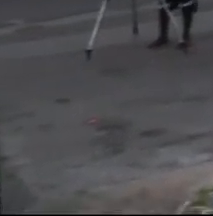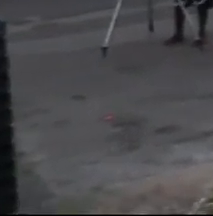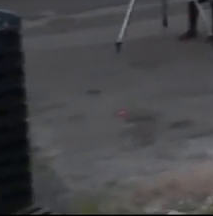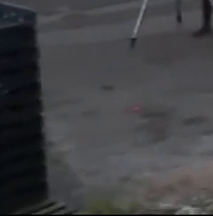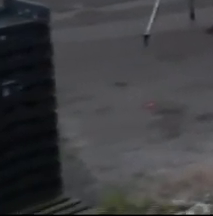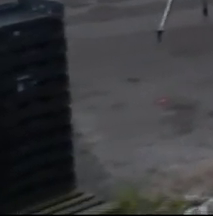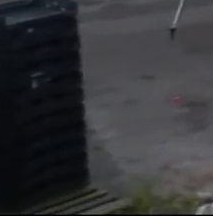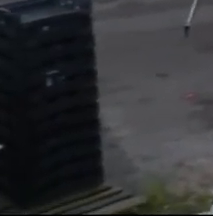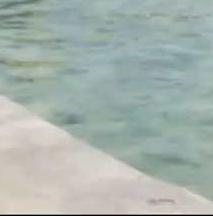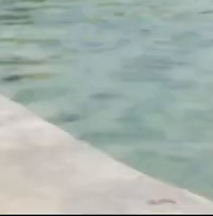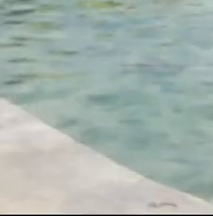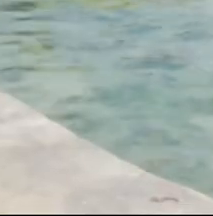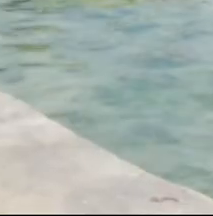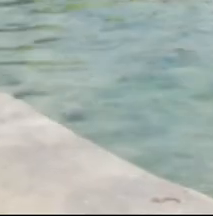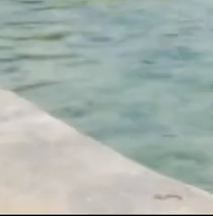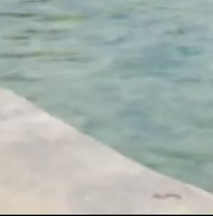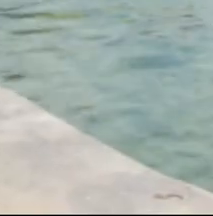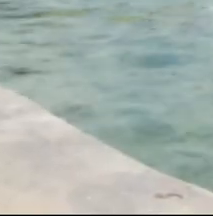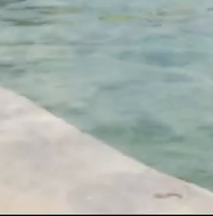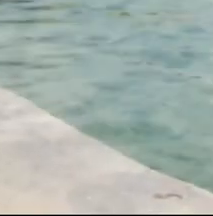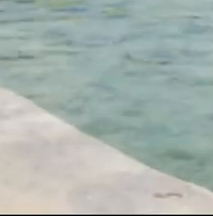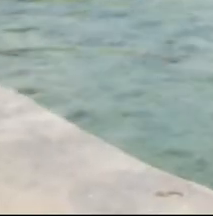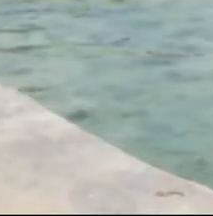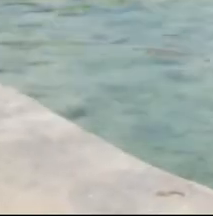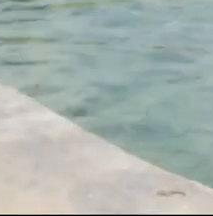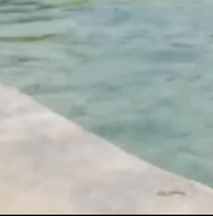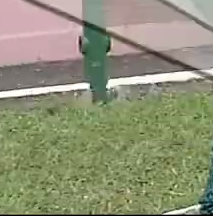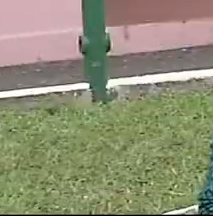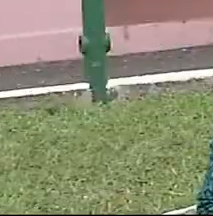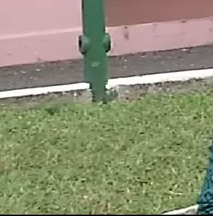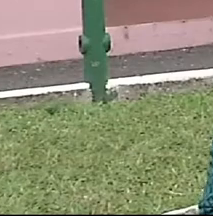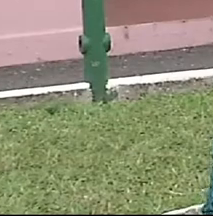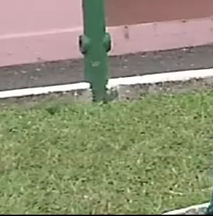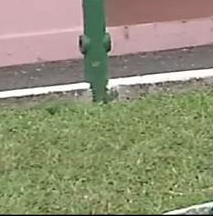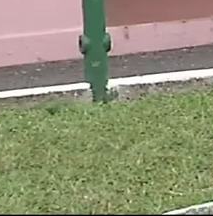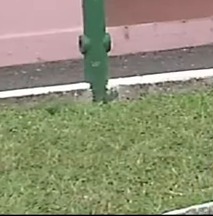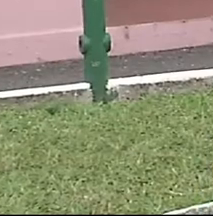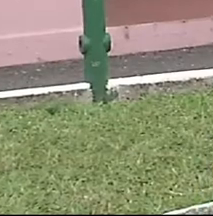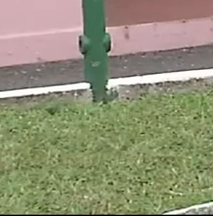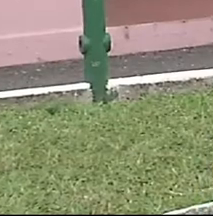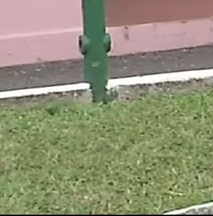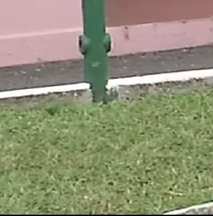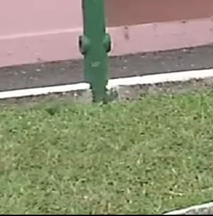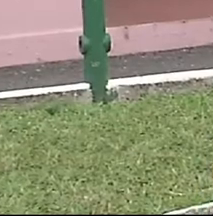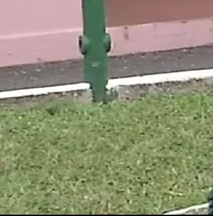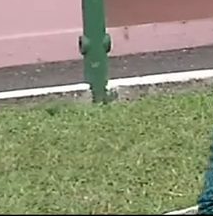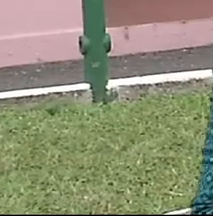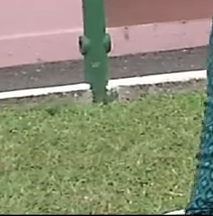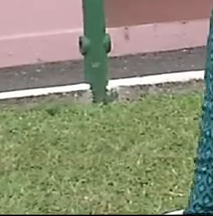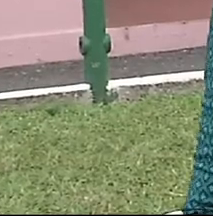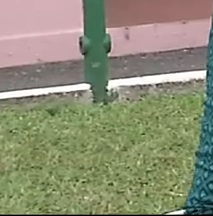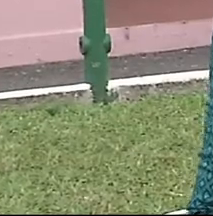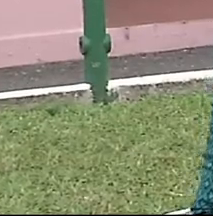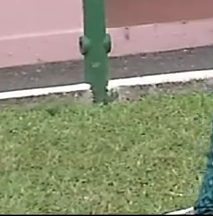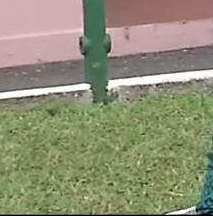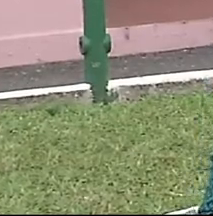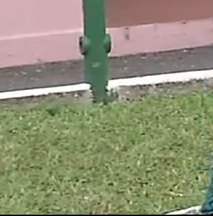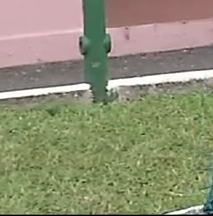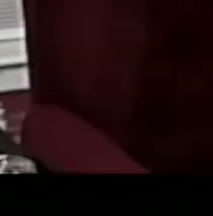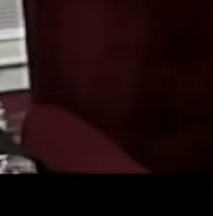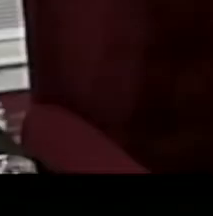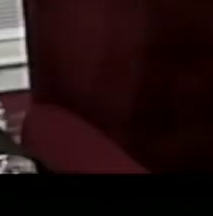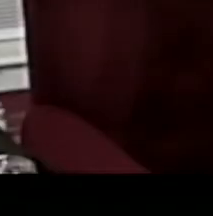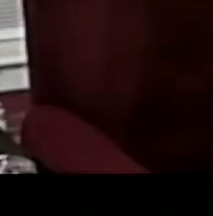major makeover. The dock to be refurbished. A man accused of attempted murder learning his fate today. We have the details straight